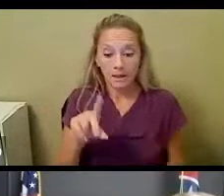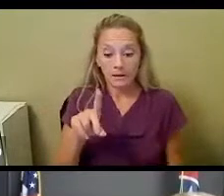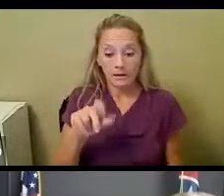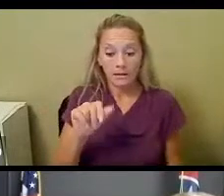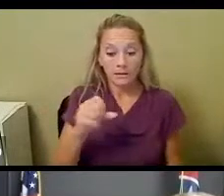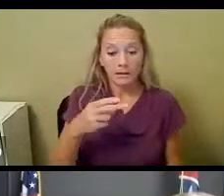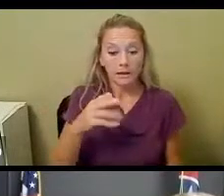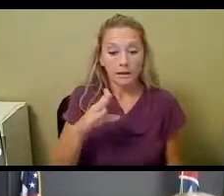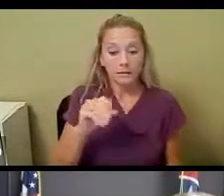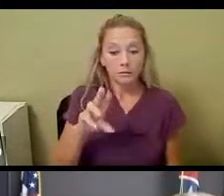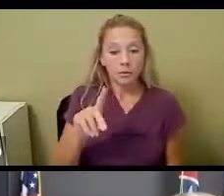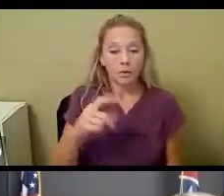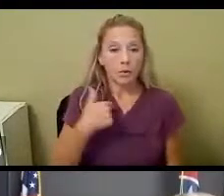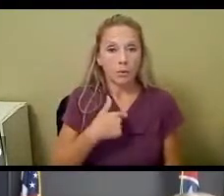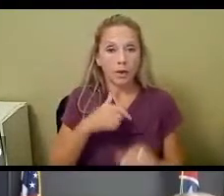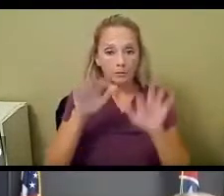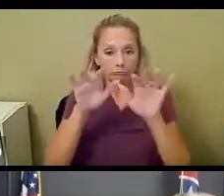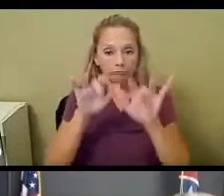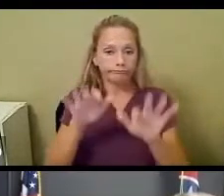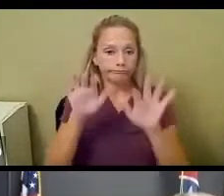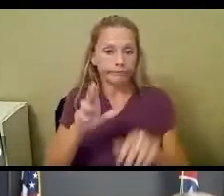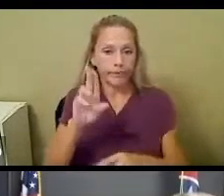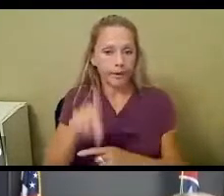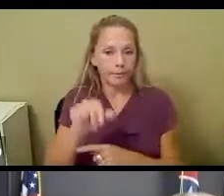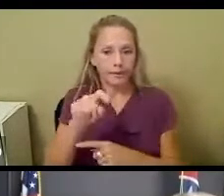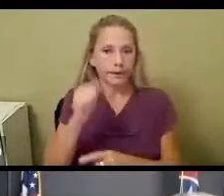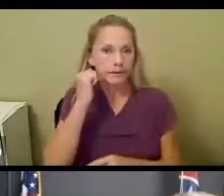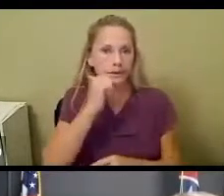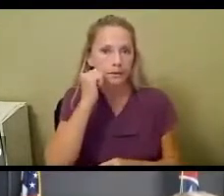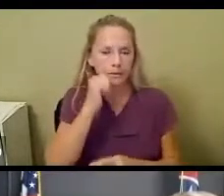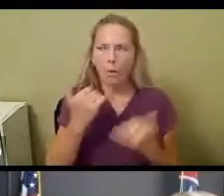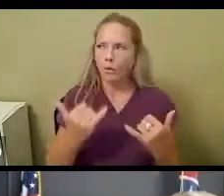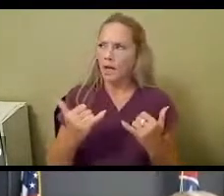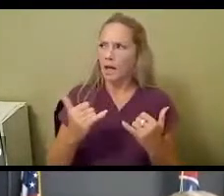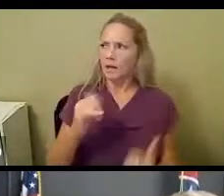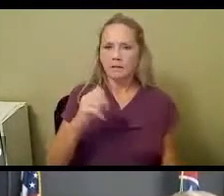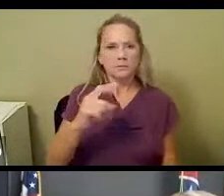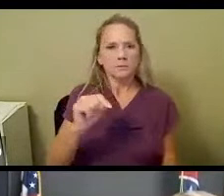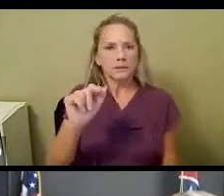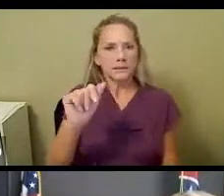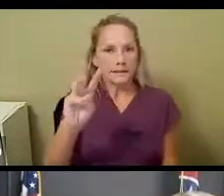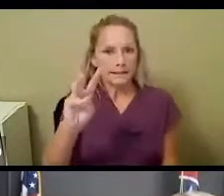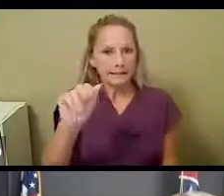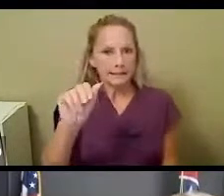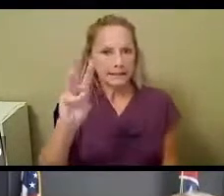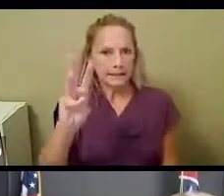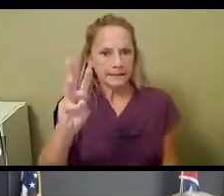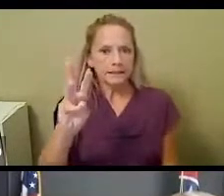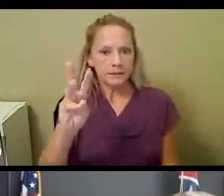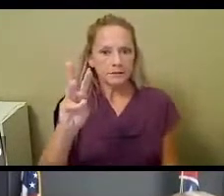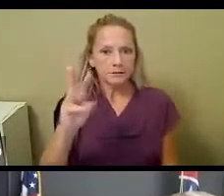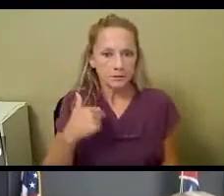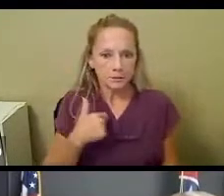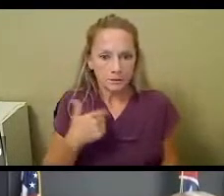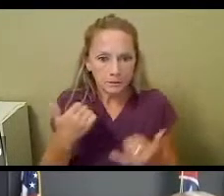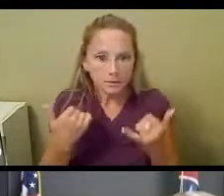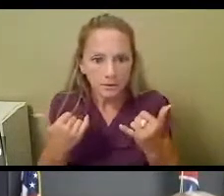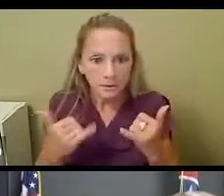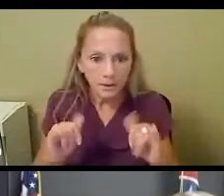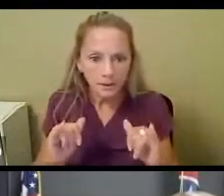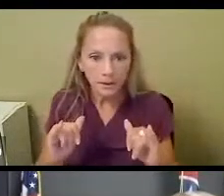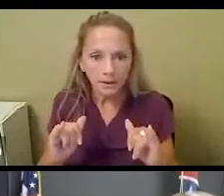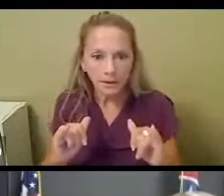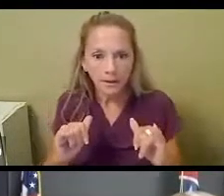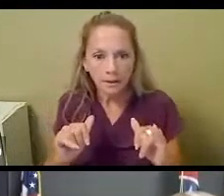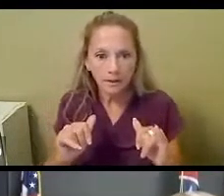daily. Actually, we're probably still, today's the 16th, actually, September 16th. We are still at the unacceptable threshold. So again,